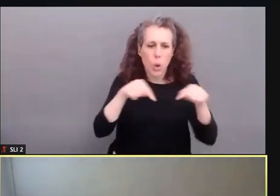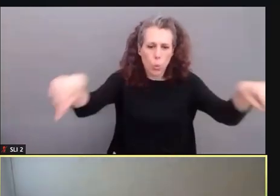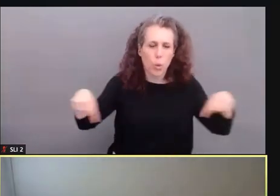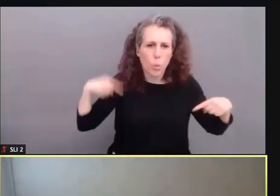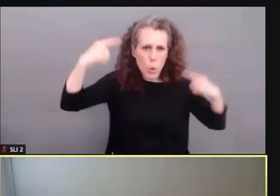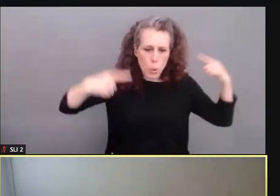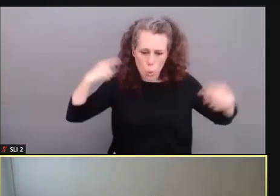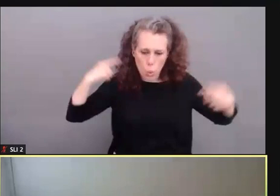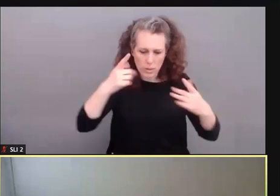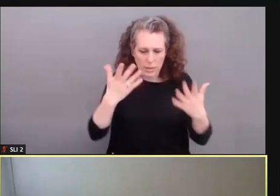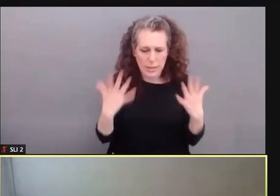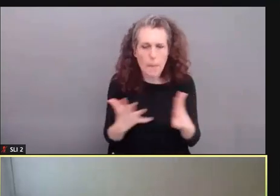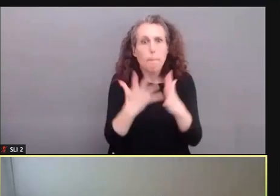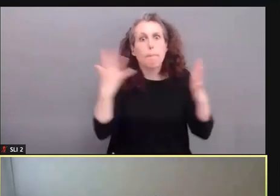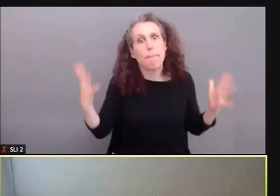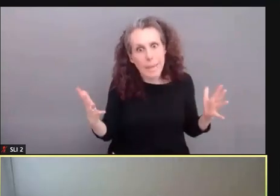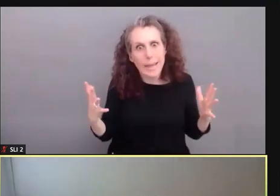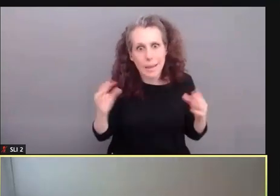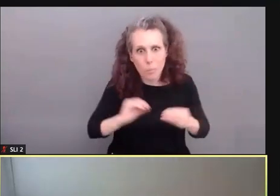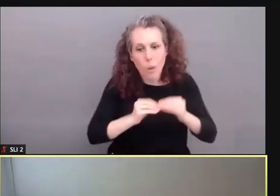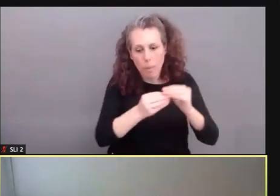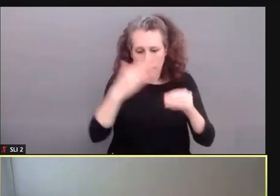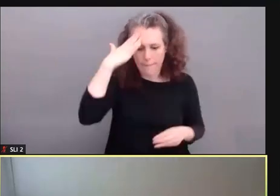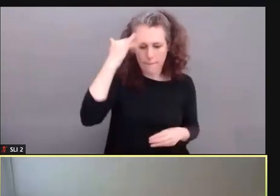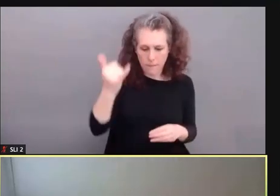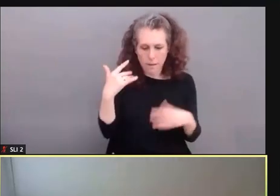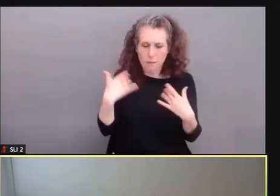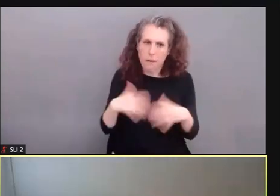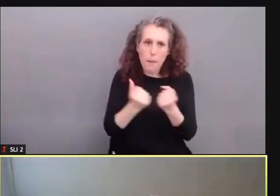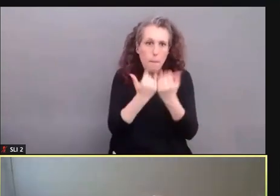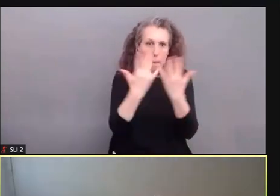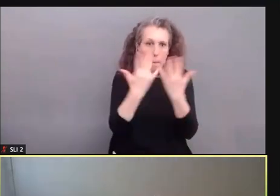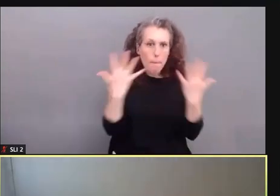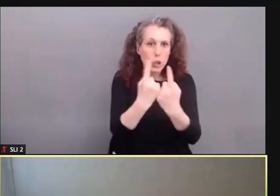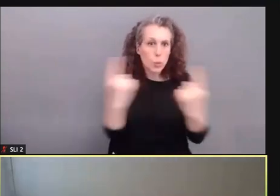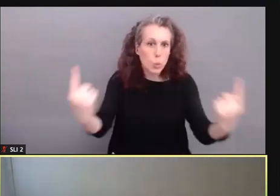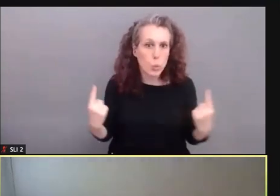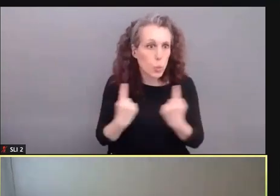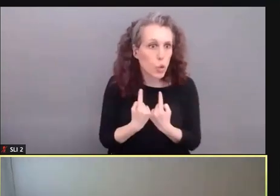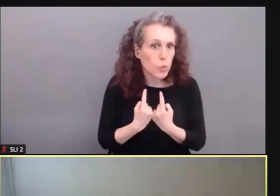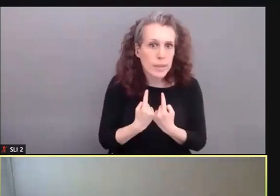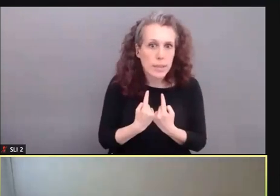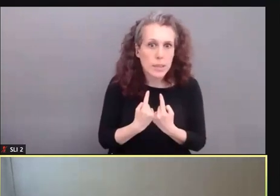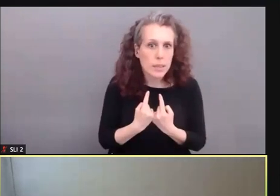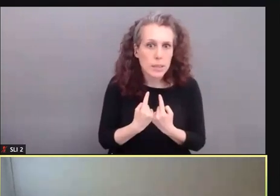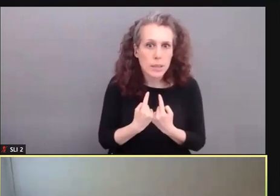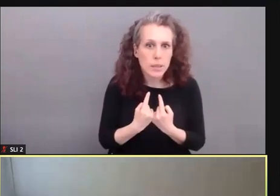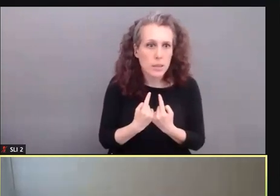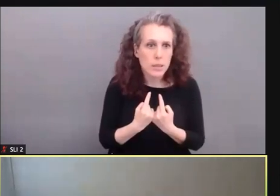problem today because we tend to have a lot of rooms without too much